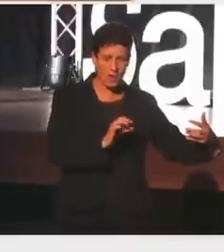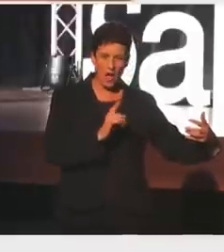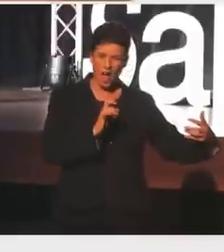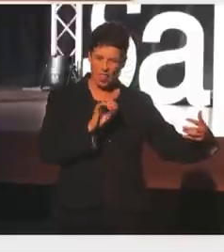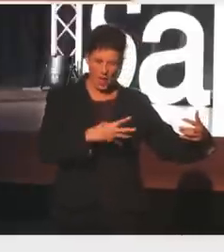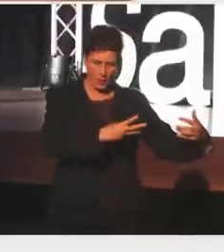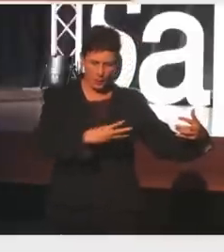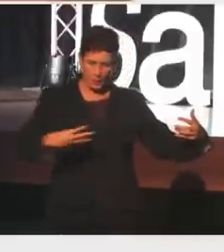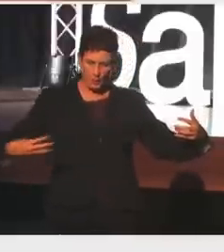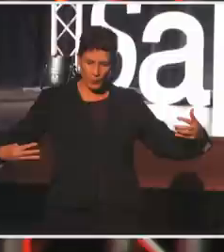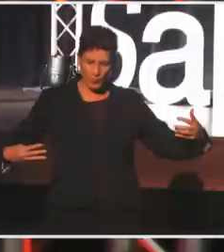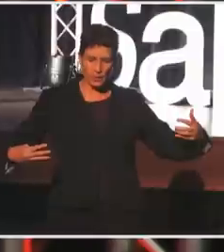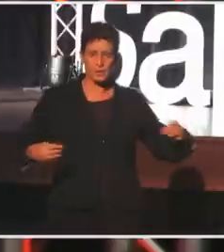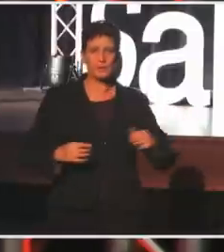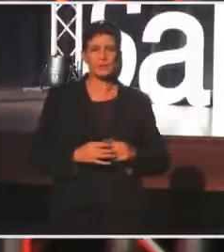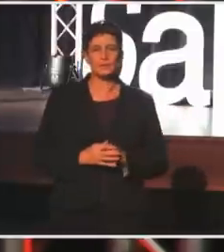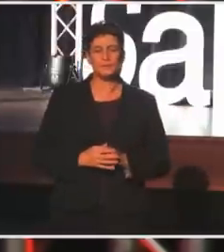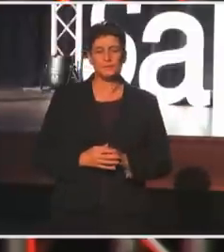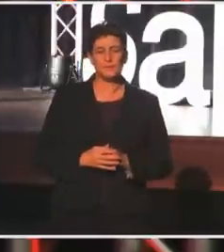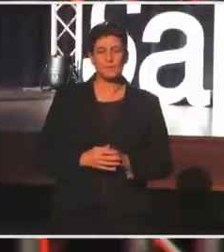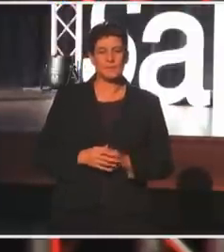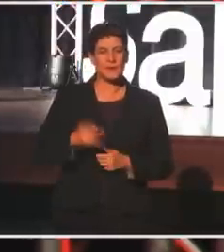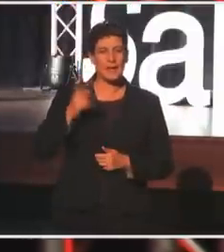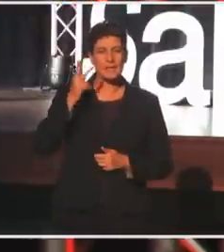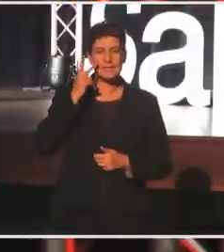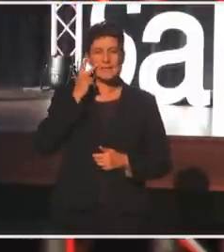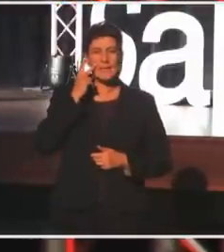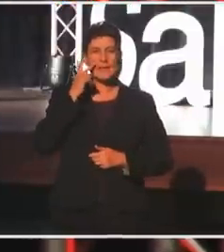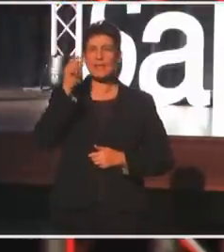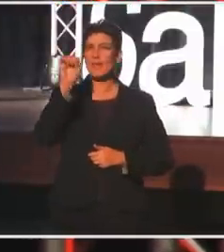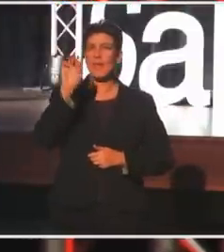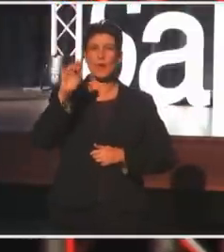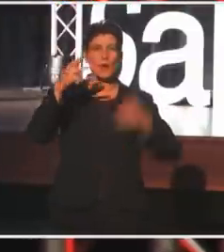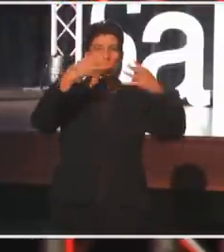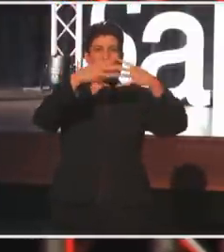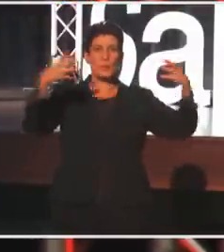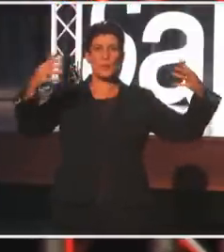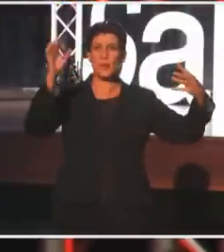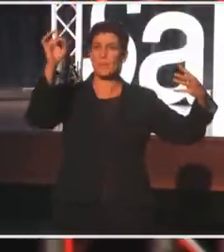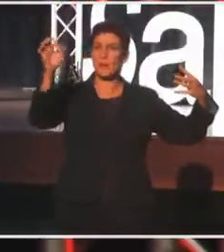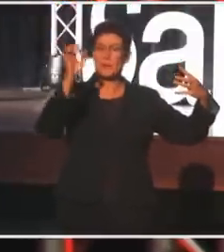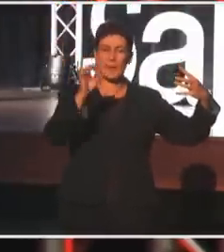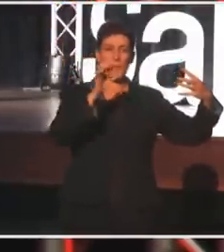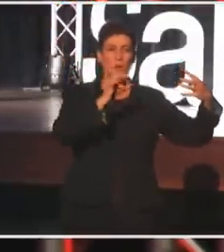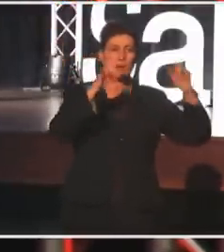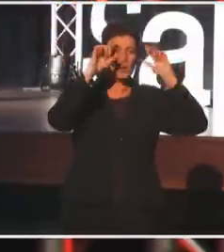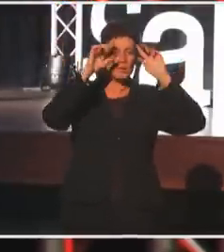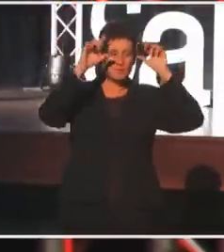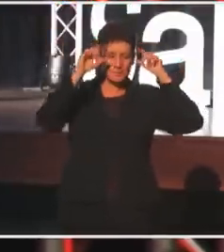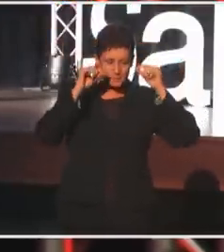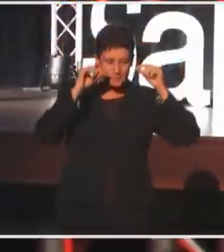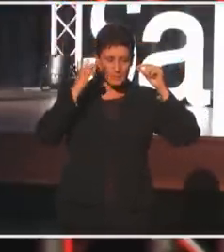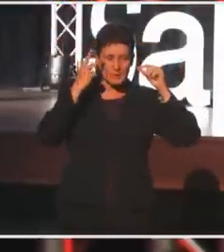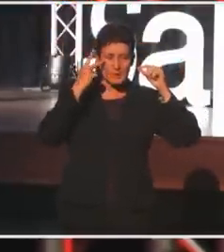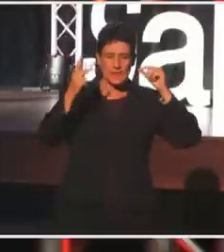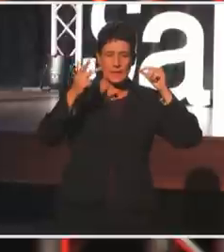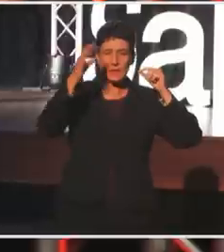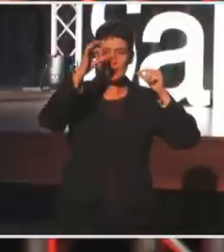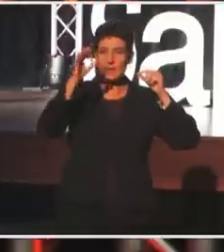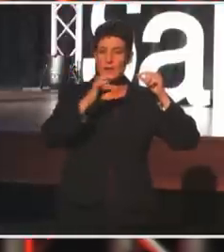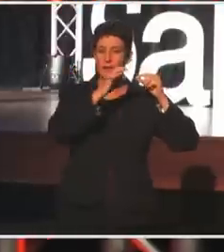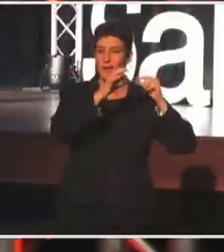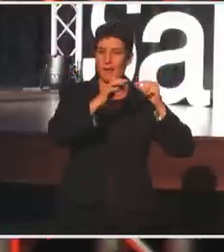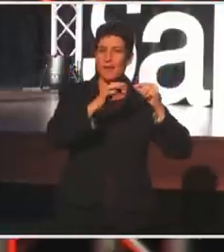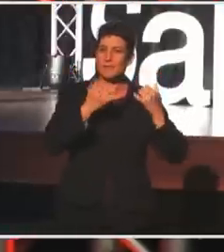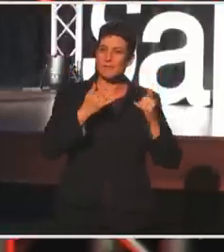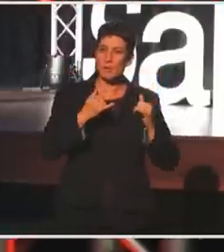on the grid. I see it in the air when I play. I see it when I close my eyes. I even see